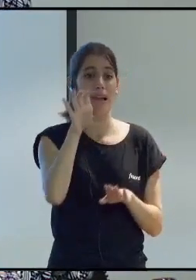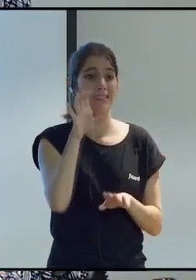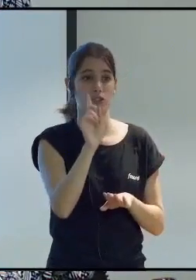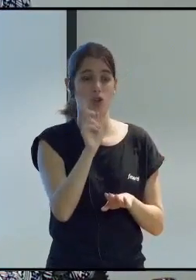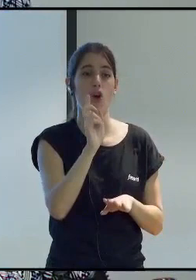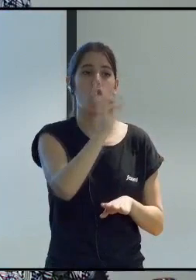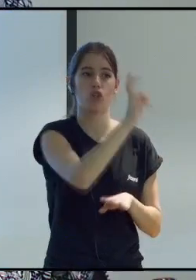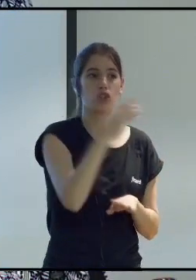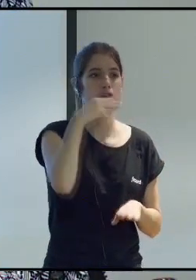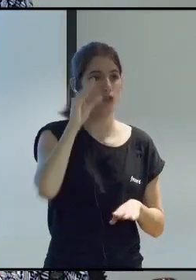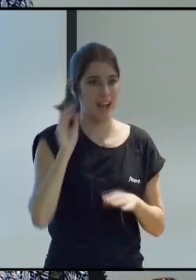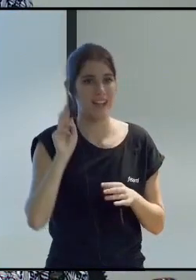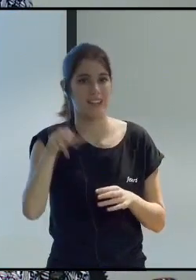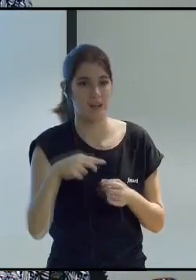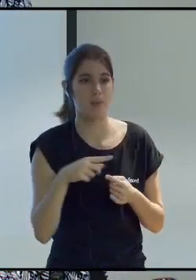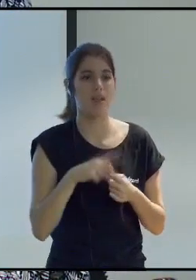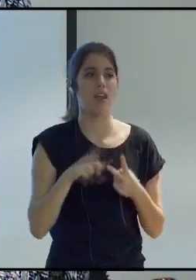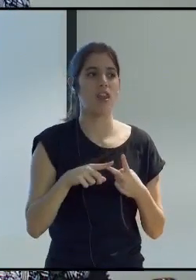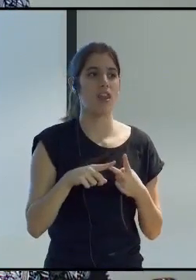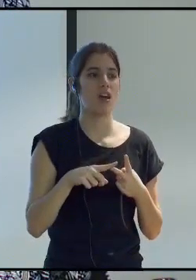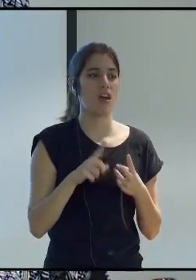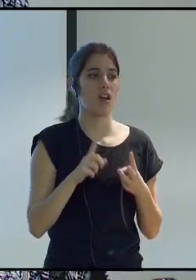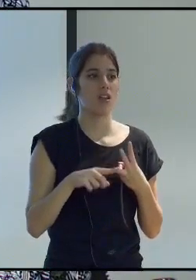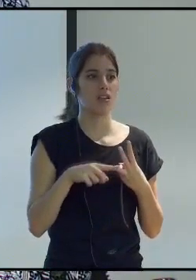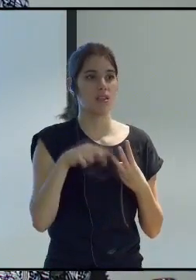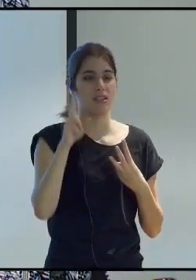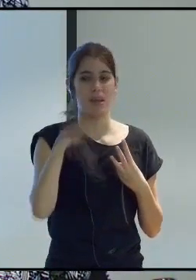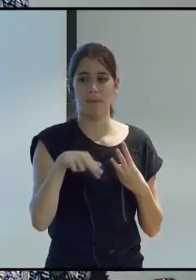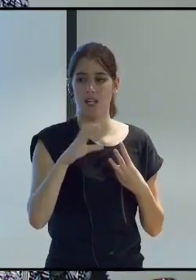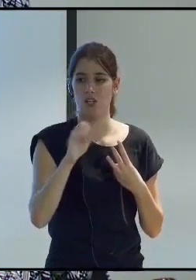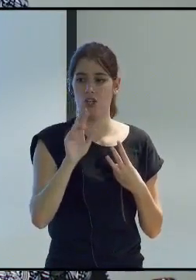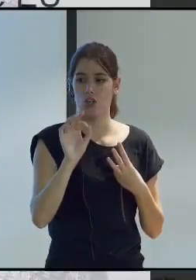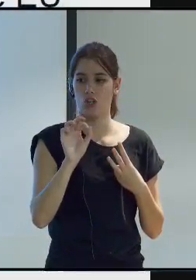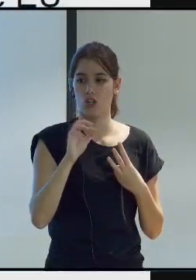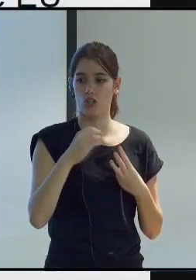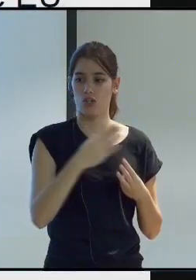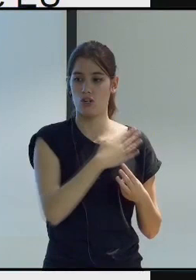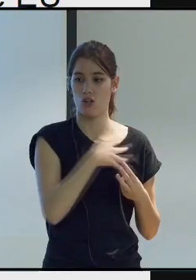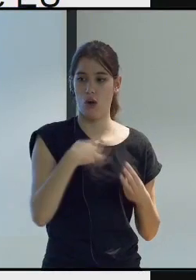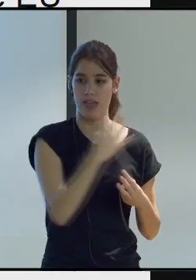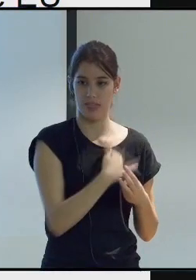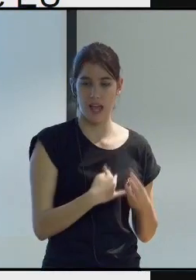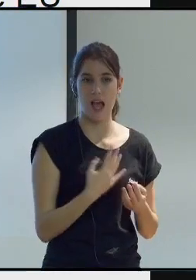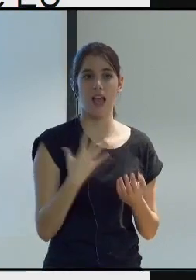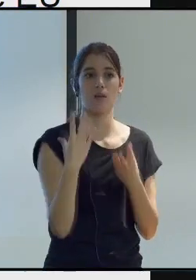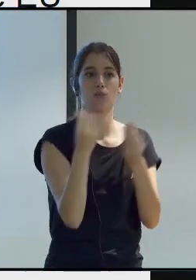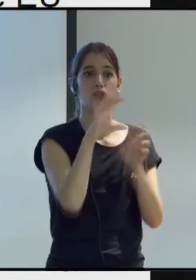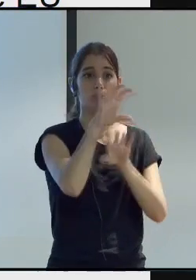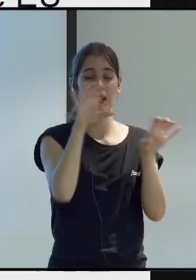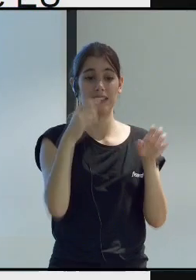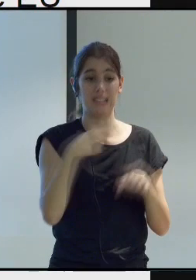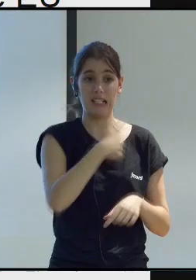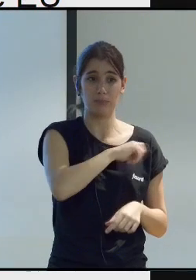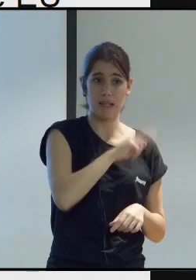We have them in Croatia. We have them in a lot of countries. In Spain as well.